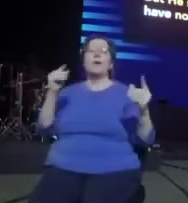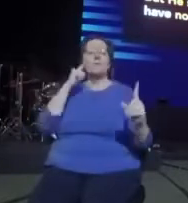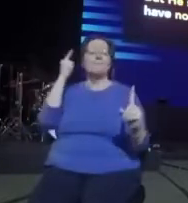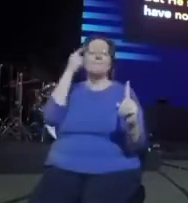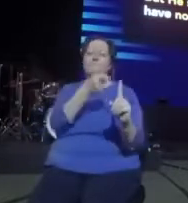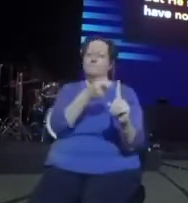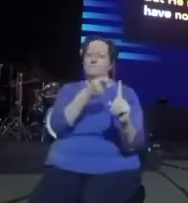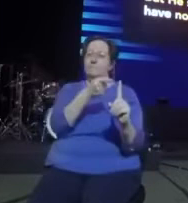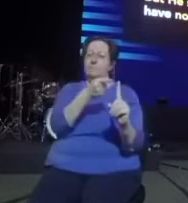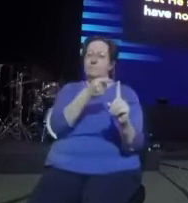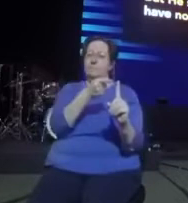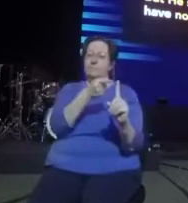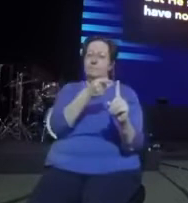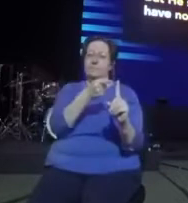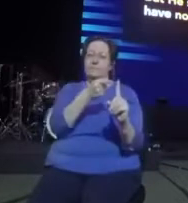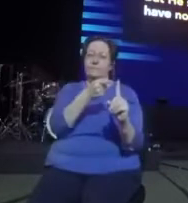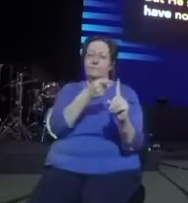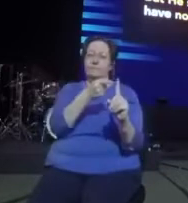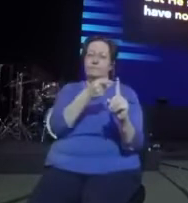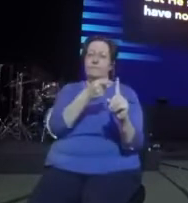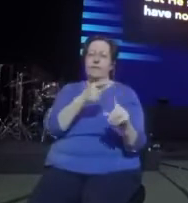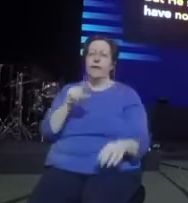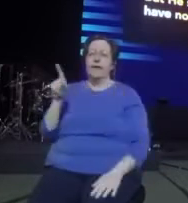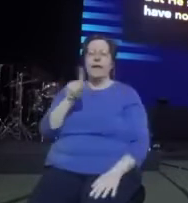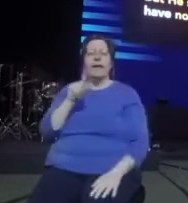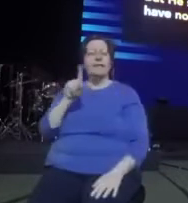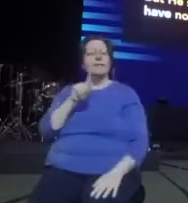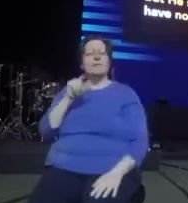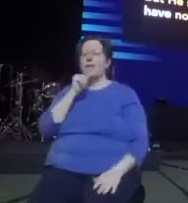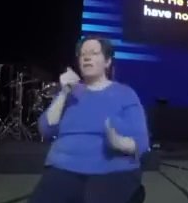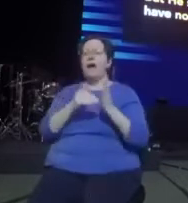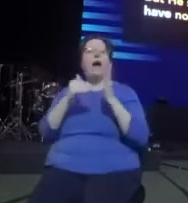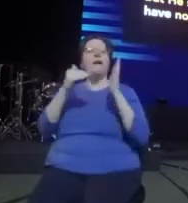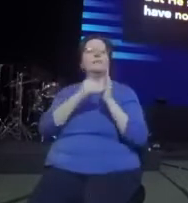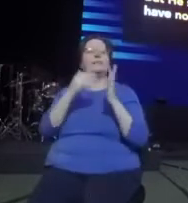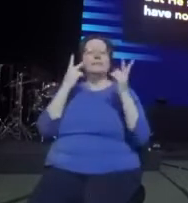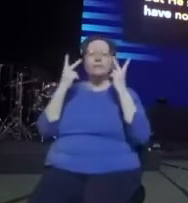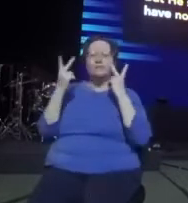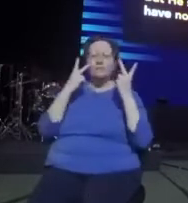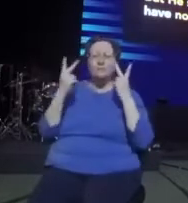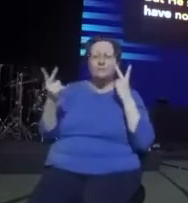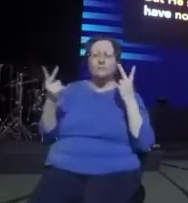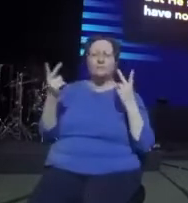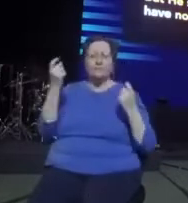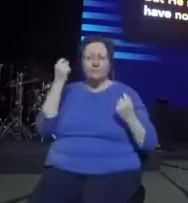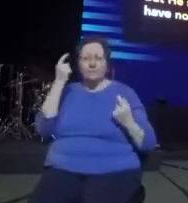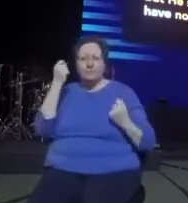about. And it's something that we don't often see or understand.